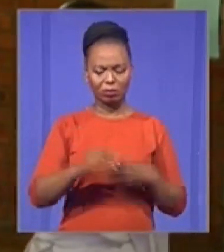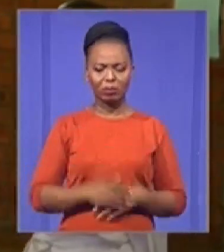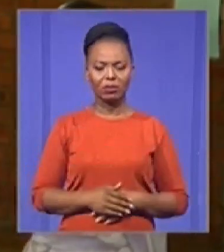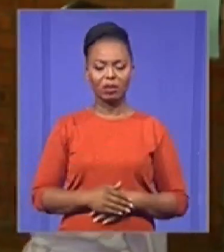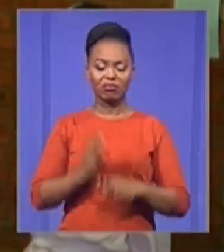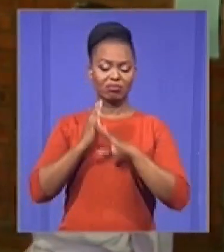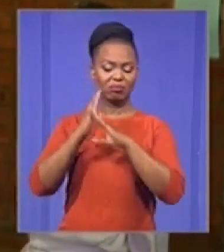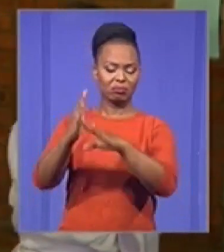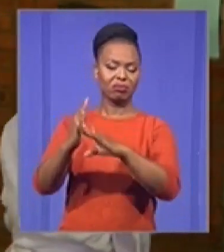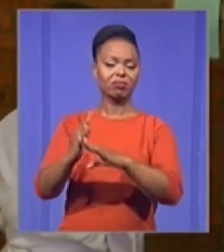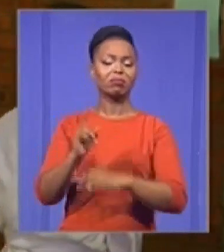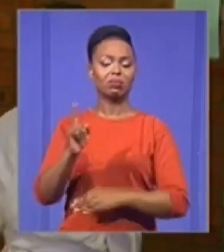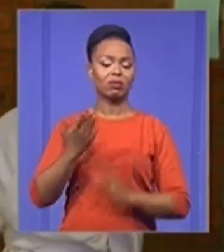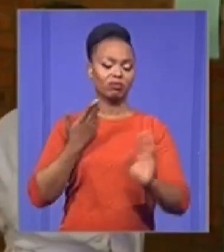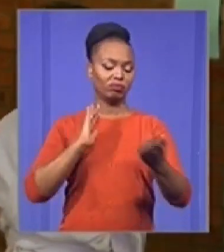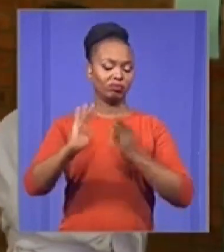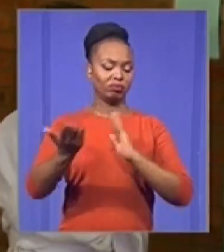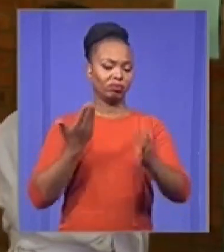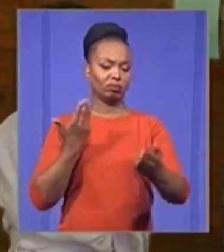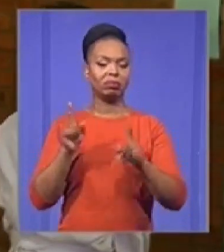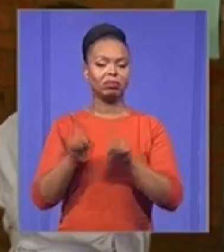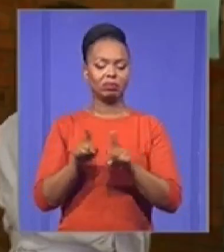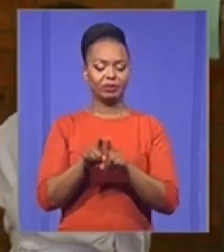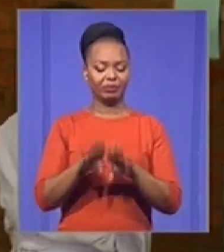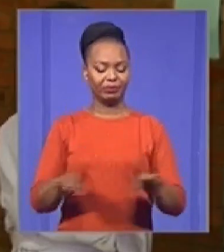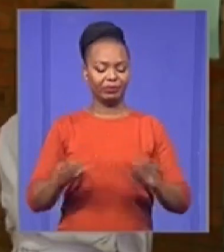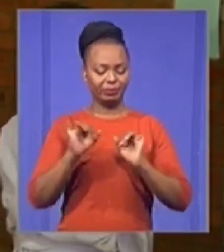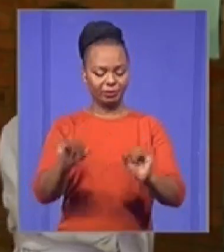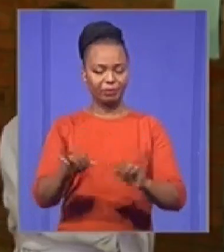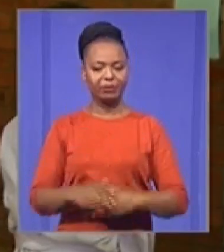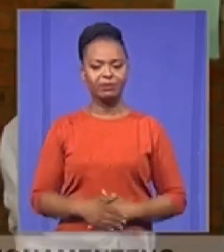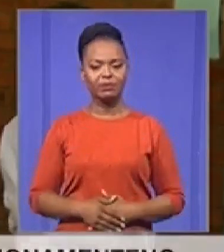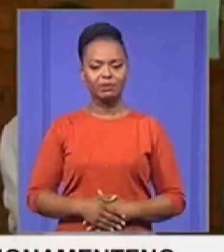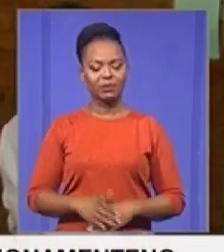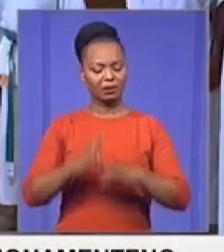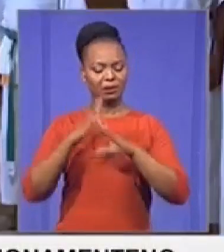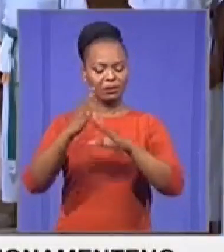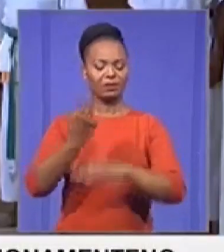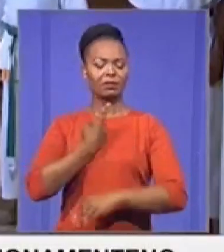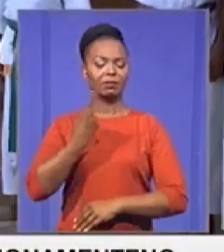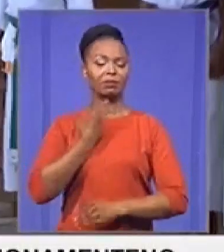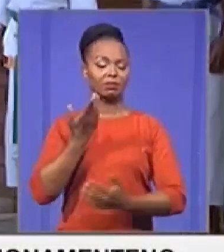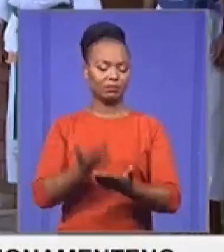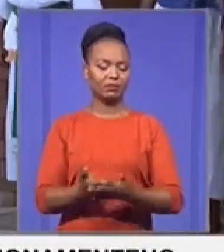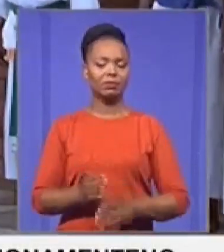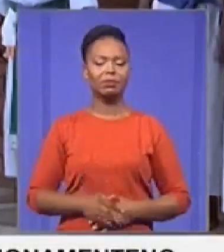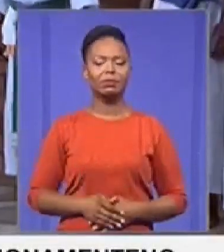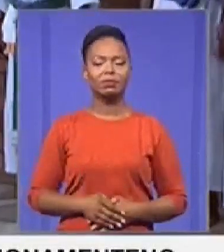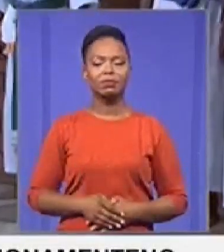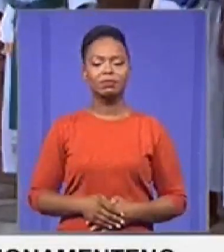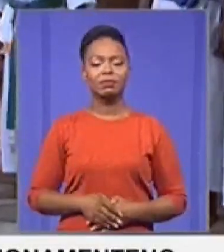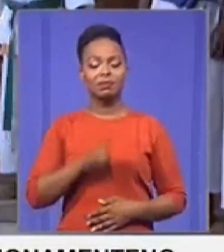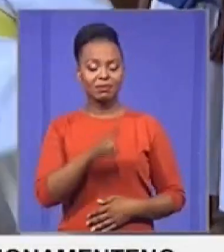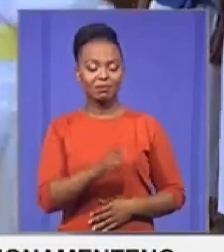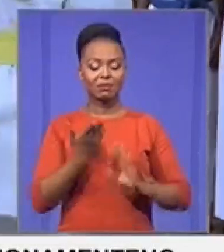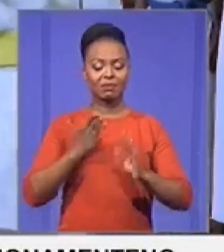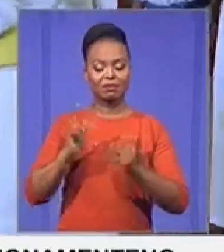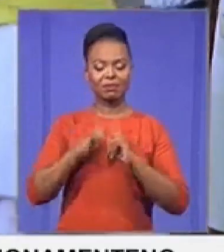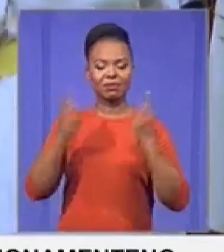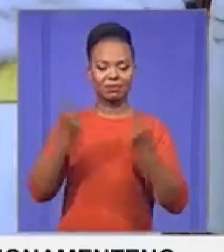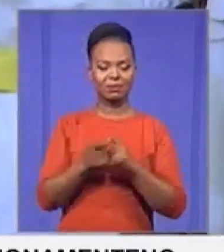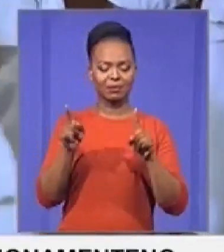defend them and their kids, and they can defend themselves. Ka ha maatlete ana a le mothating wa